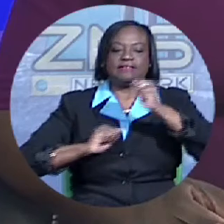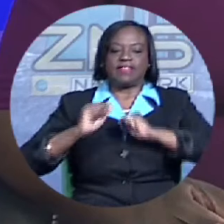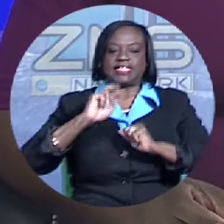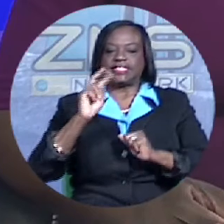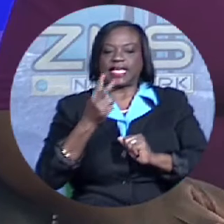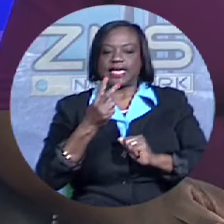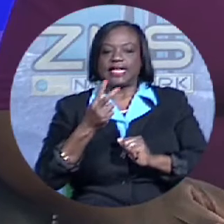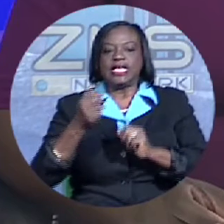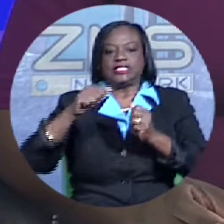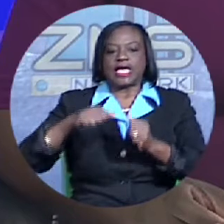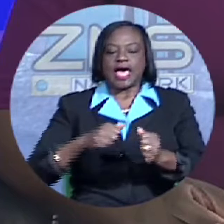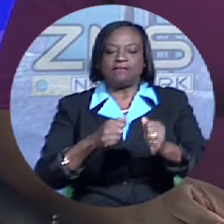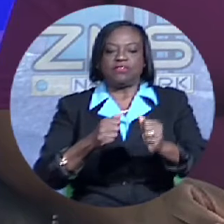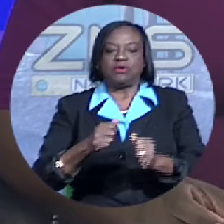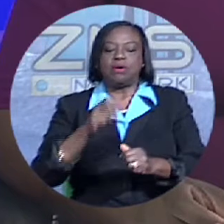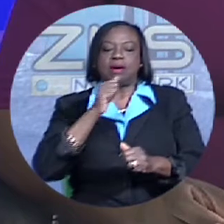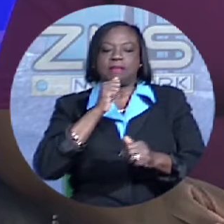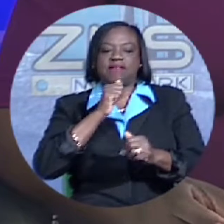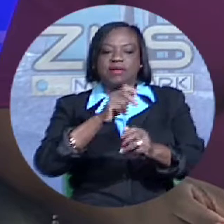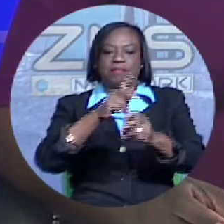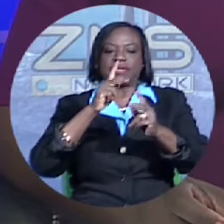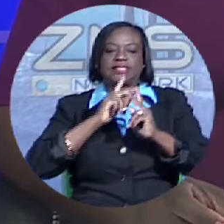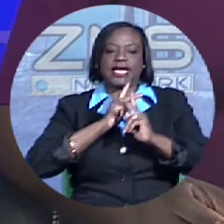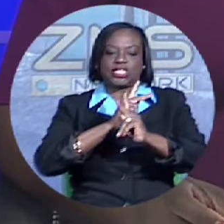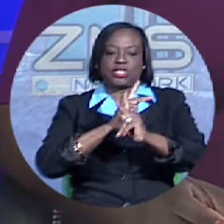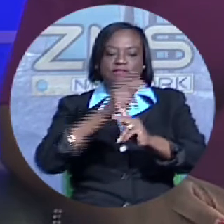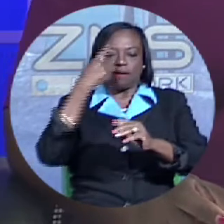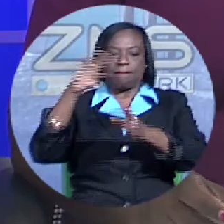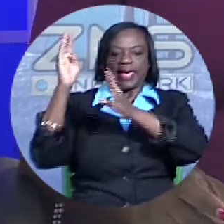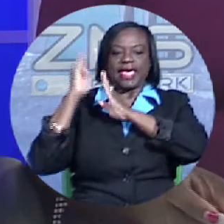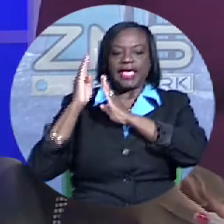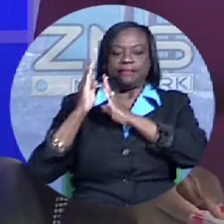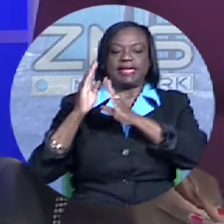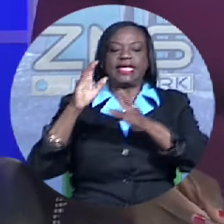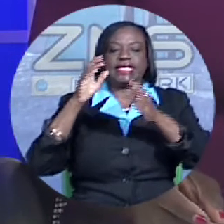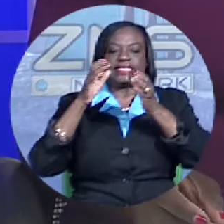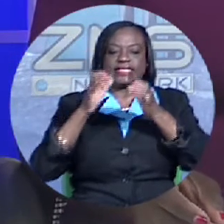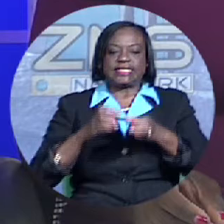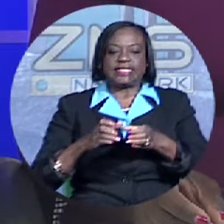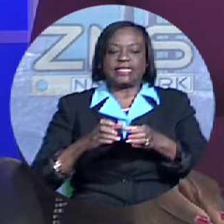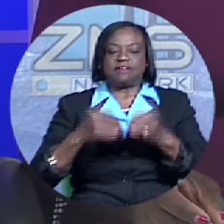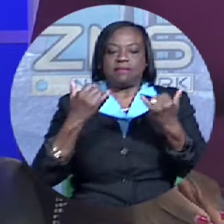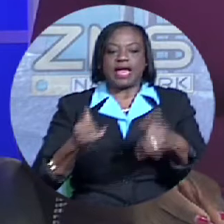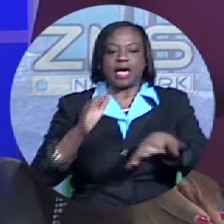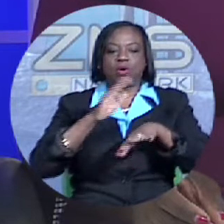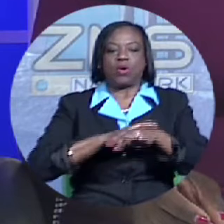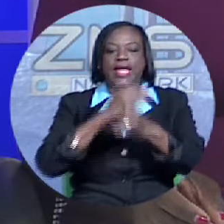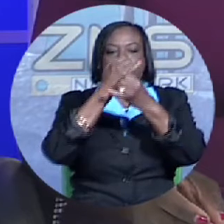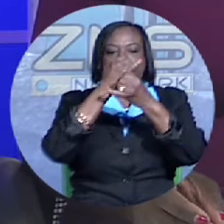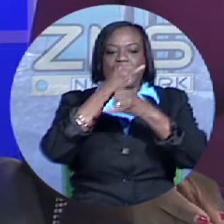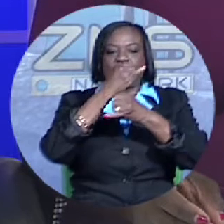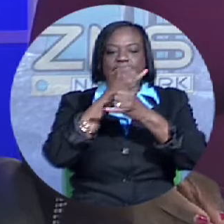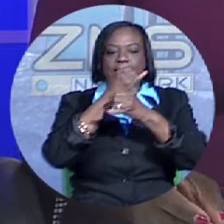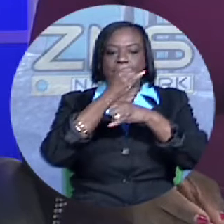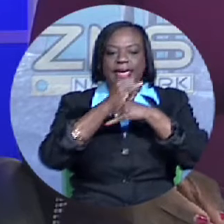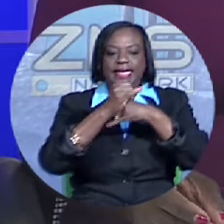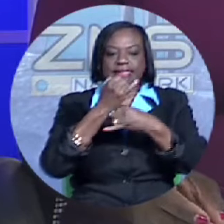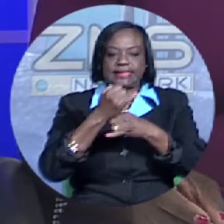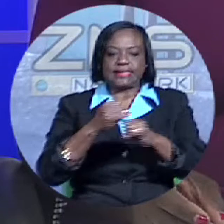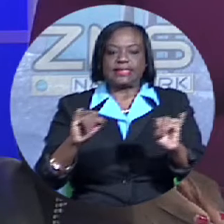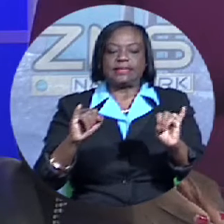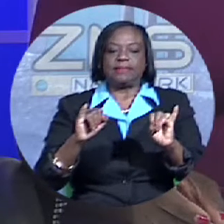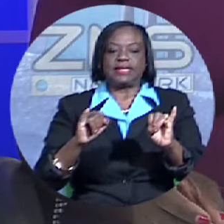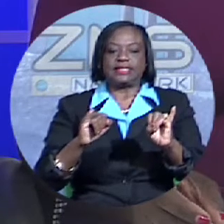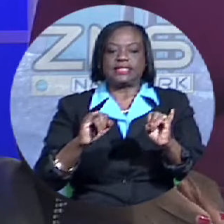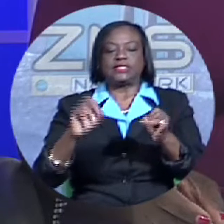a new privacy protection for Bahamian citizens so that from now on, independent judicial review would be required before a